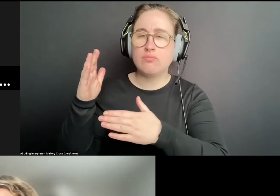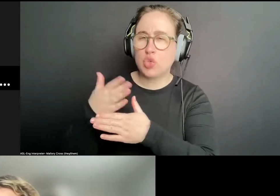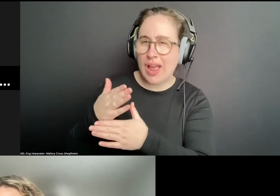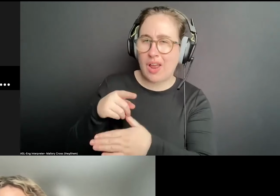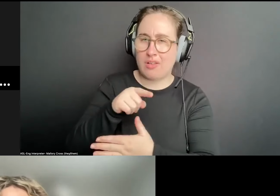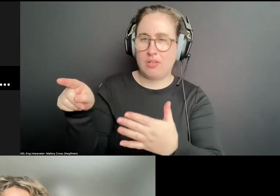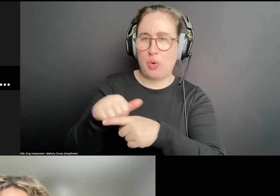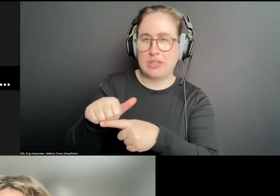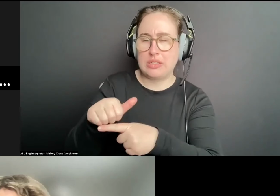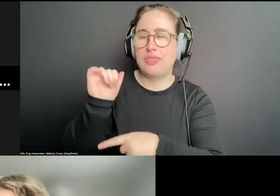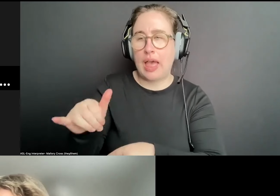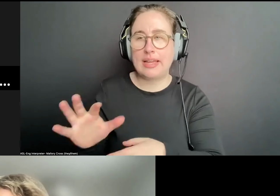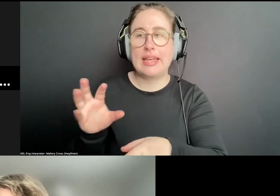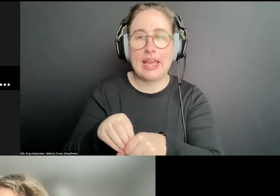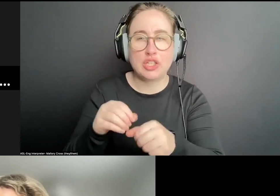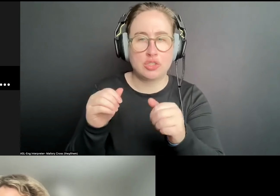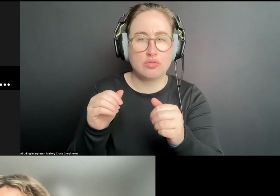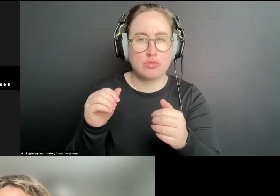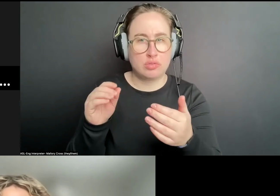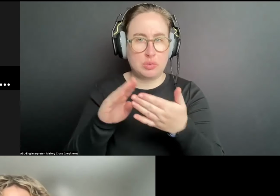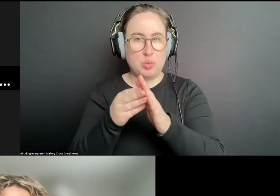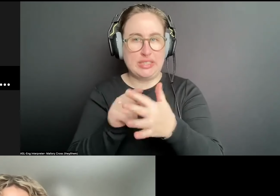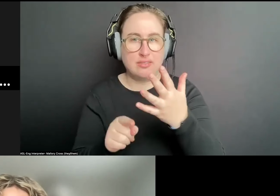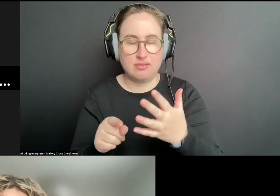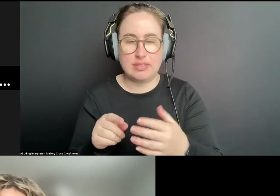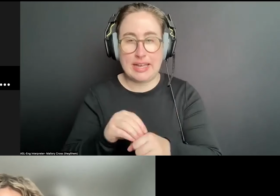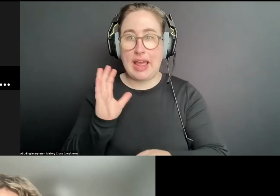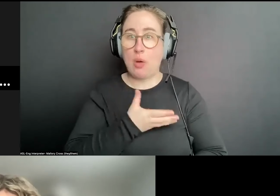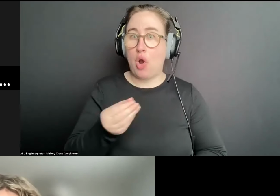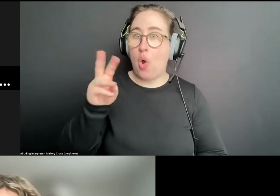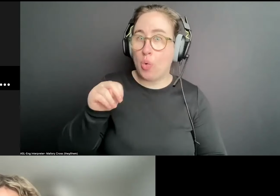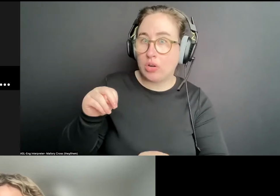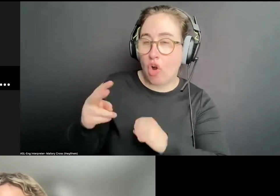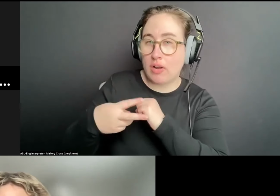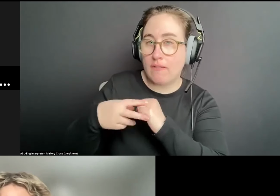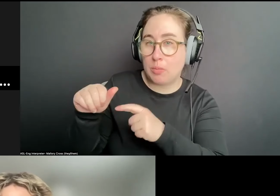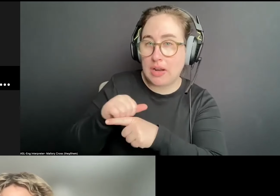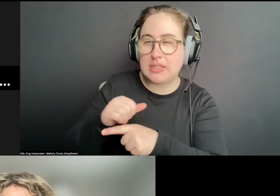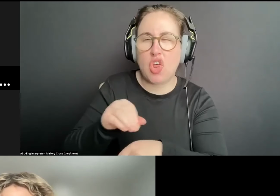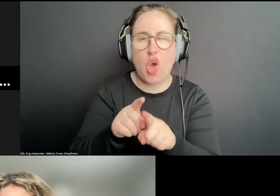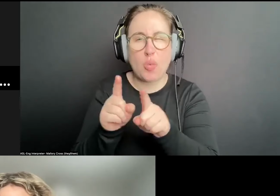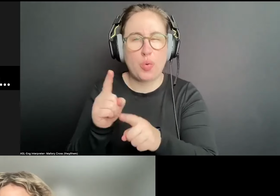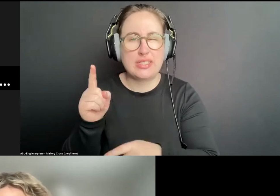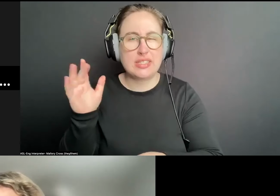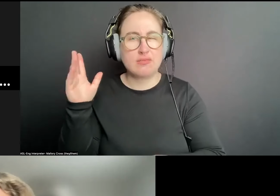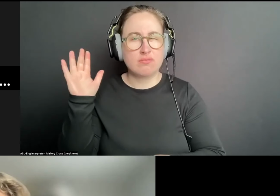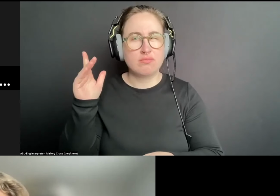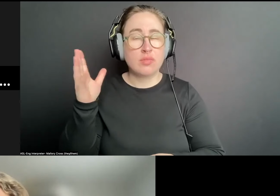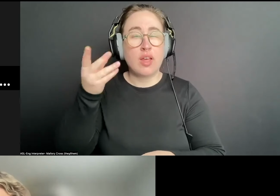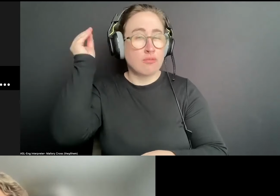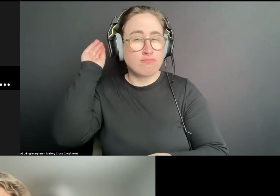that engage communities in our own archival practices, and always keep that in the forefront of our brain, both from